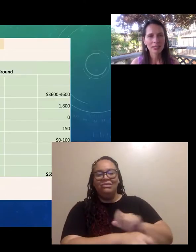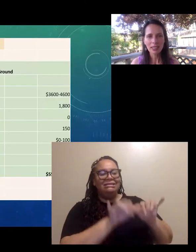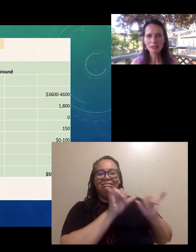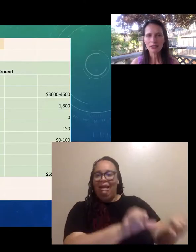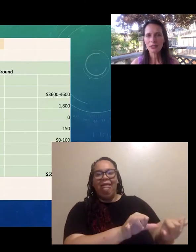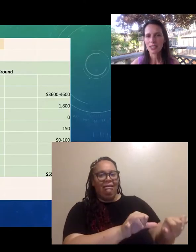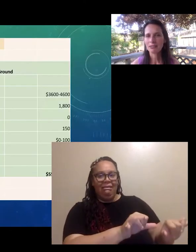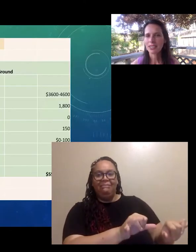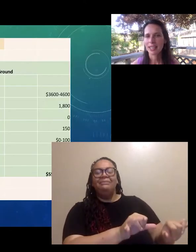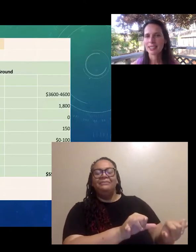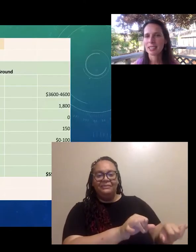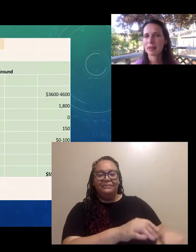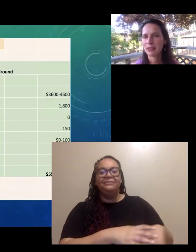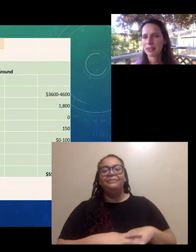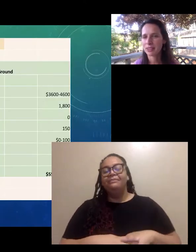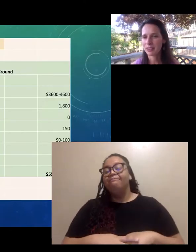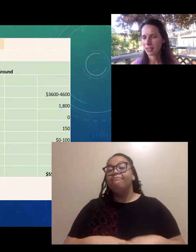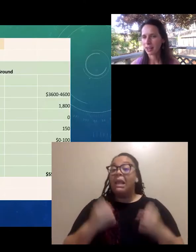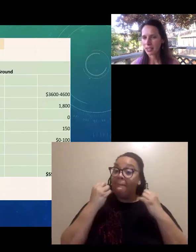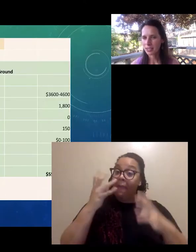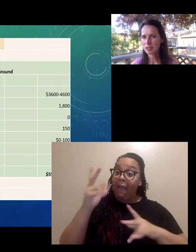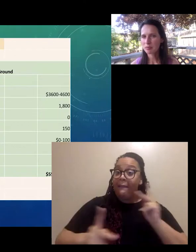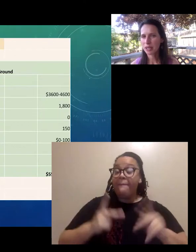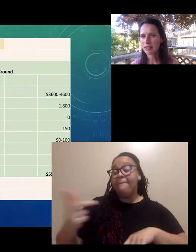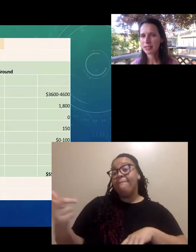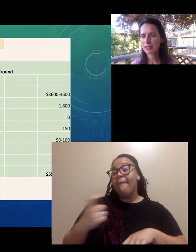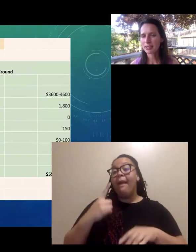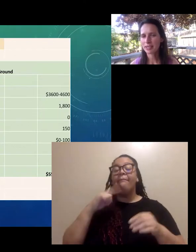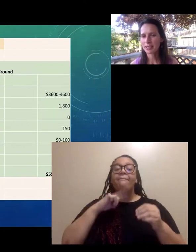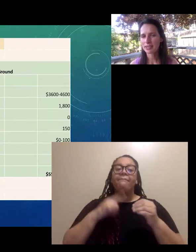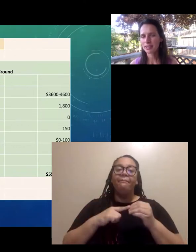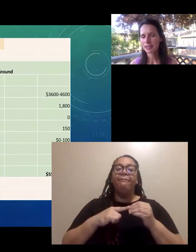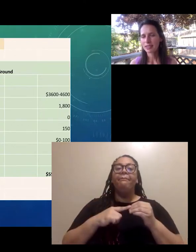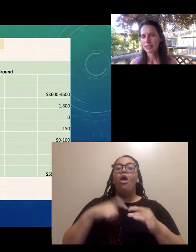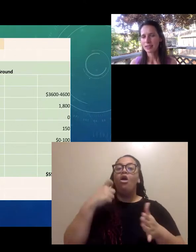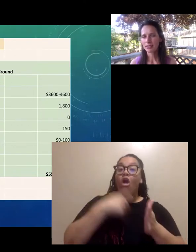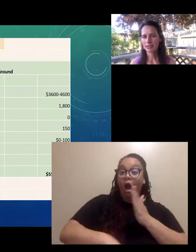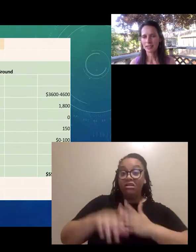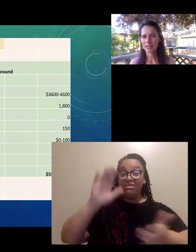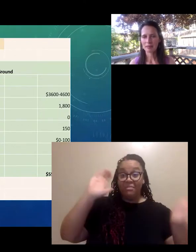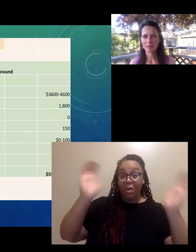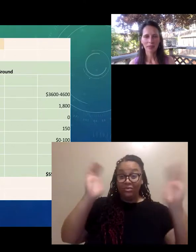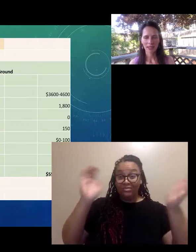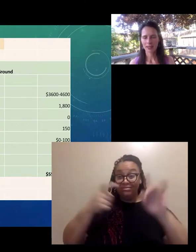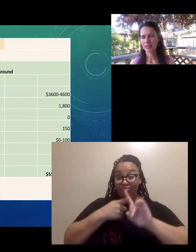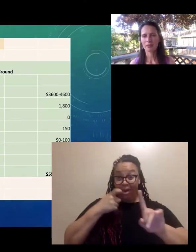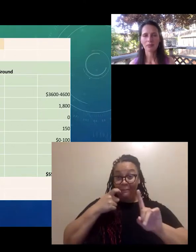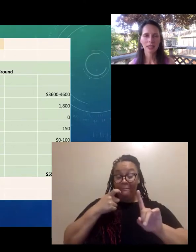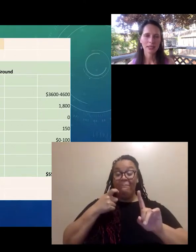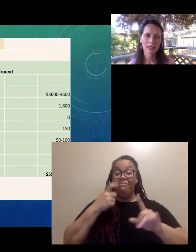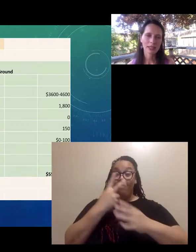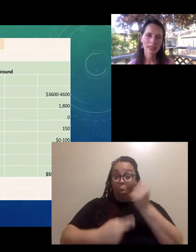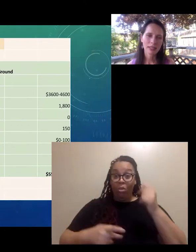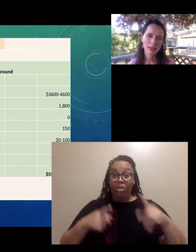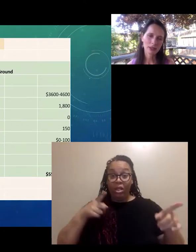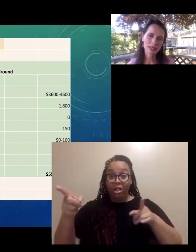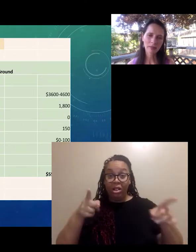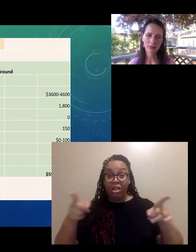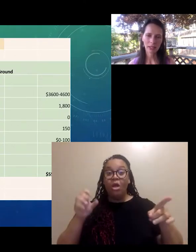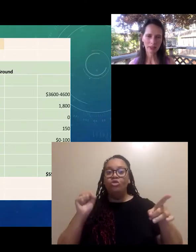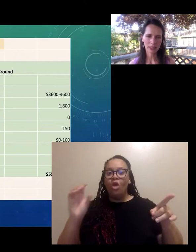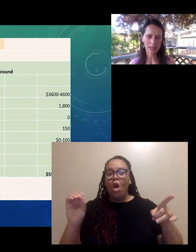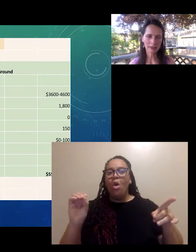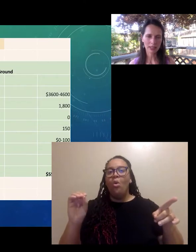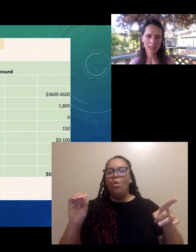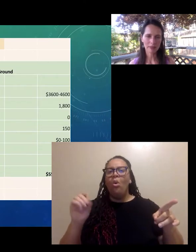A lot of folks often ask about the cost comparison, and this has some, you know,